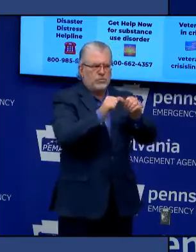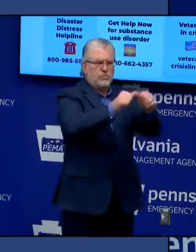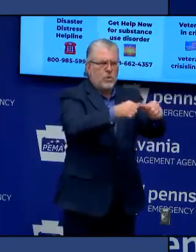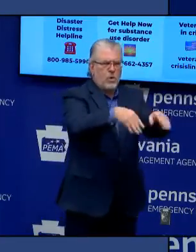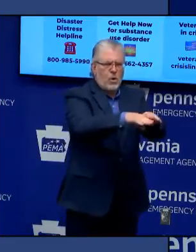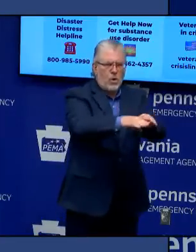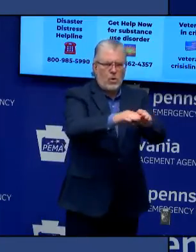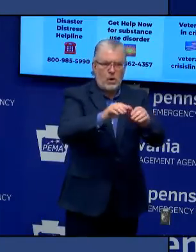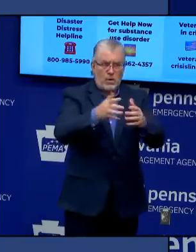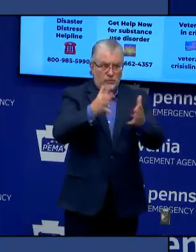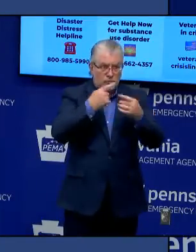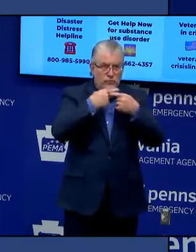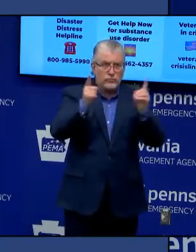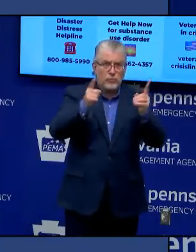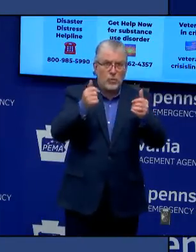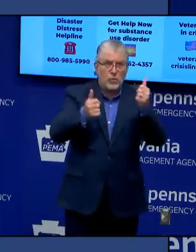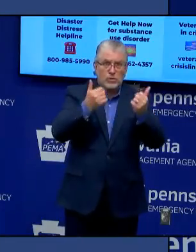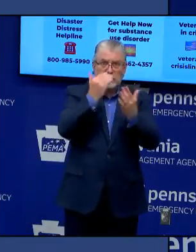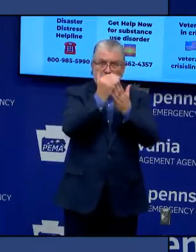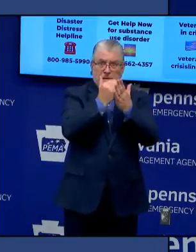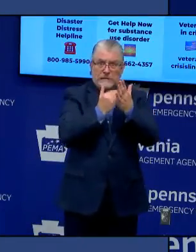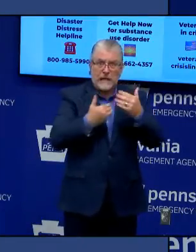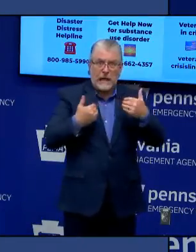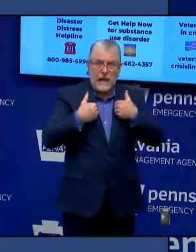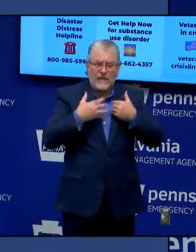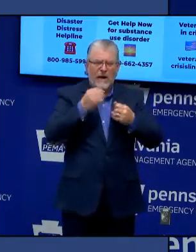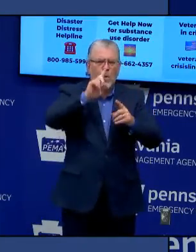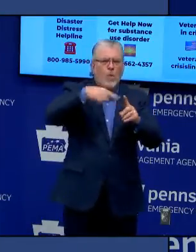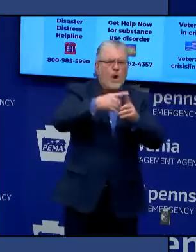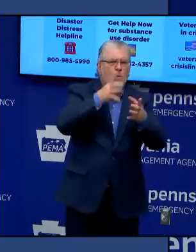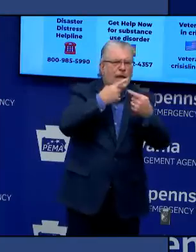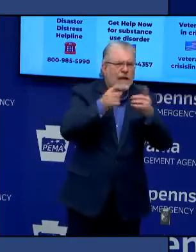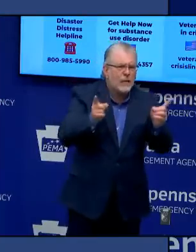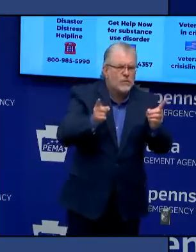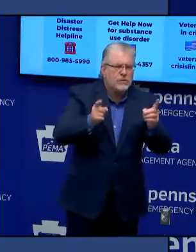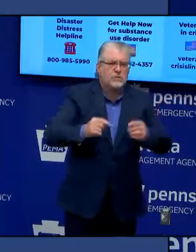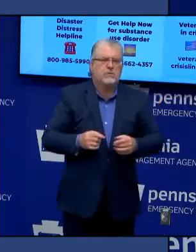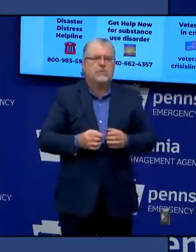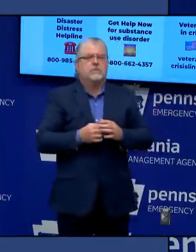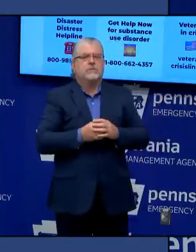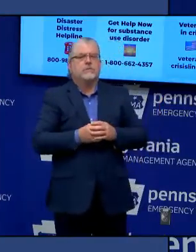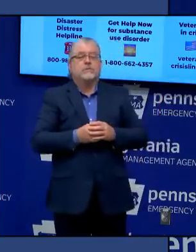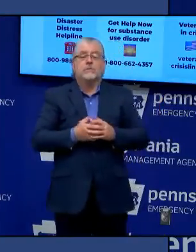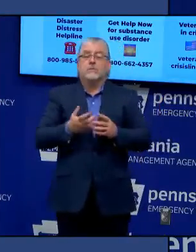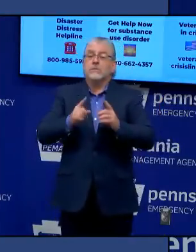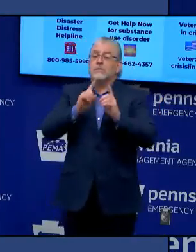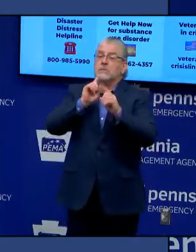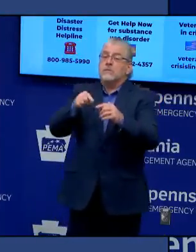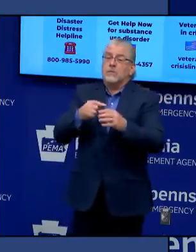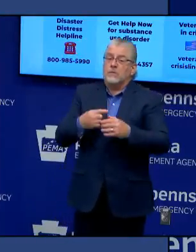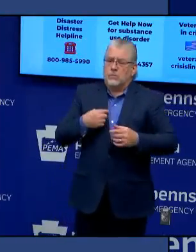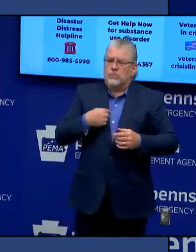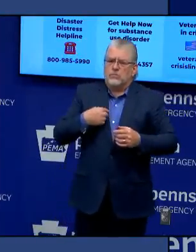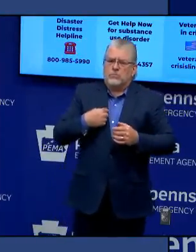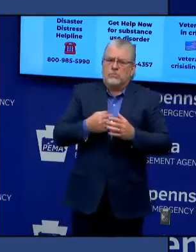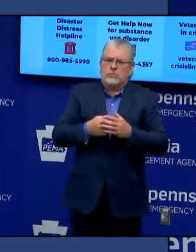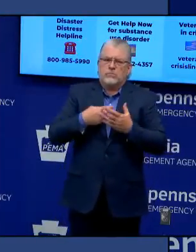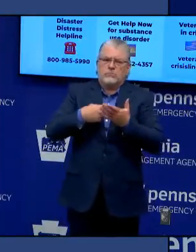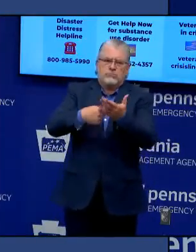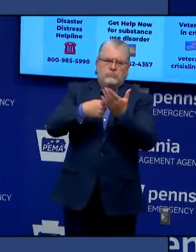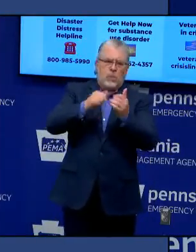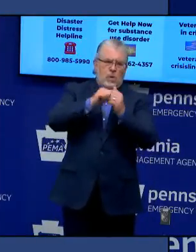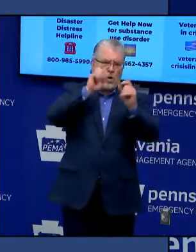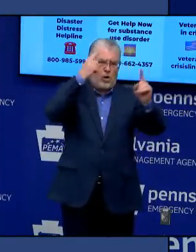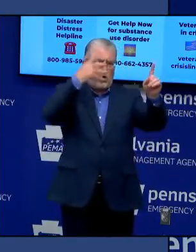working with the governor's office in terms of which businesses will be able to open in the yellow phase and which will need to remain